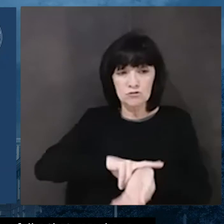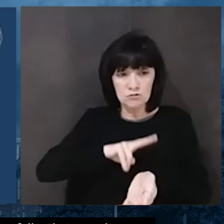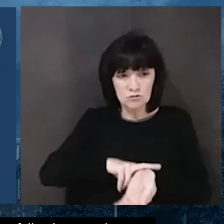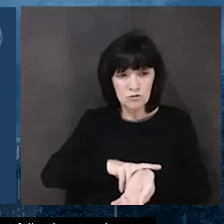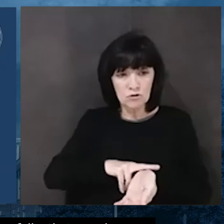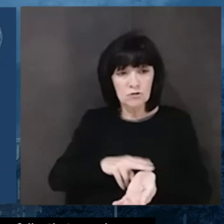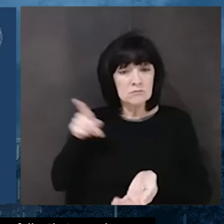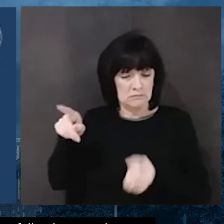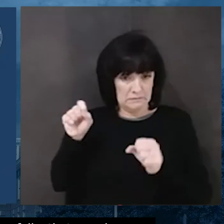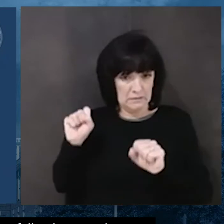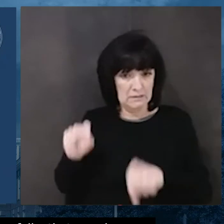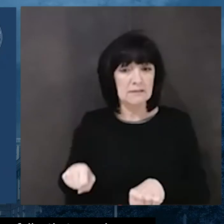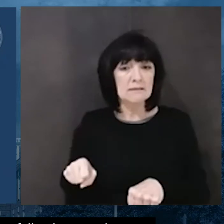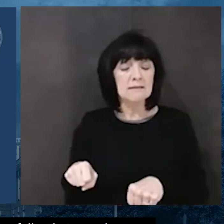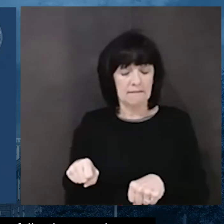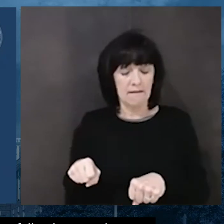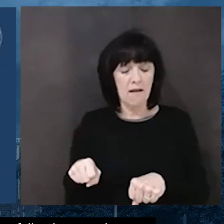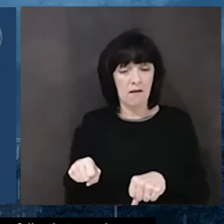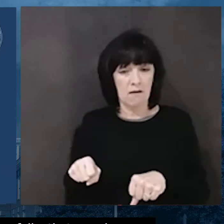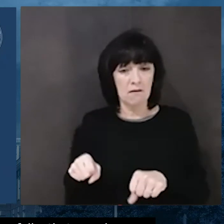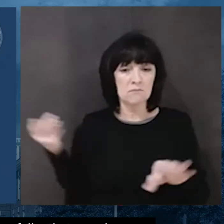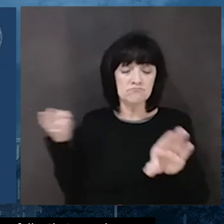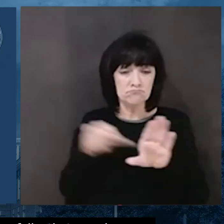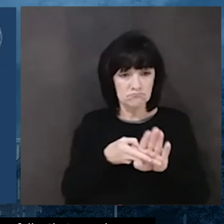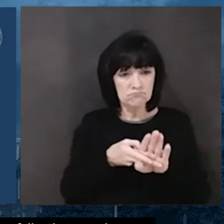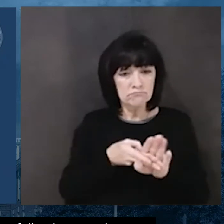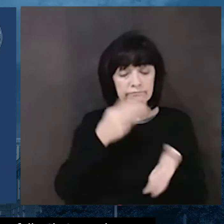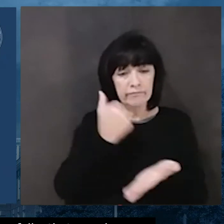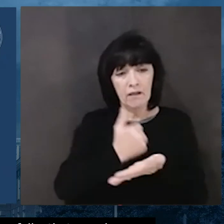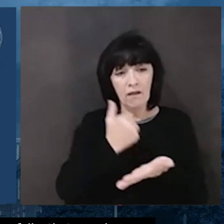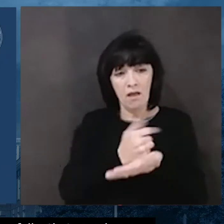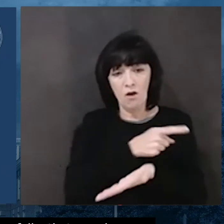an allowance to practice now and help the hospitals with